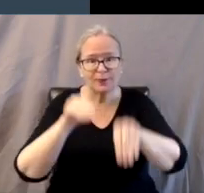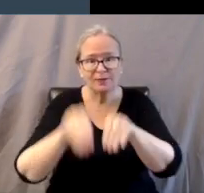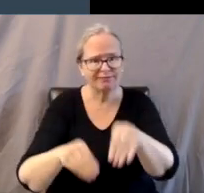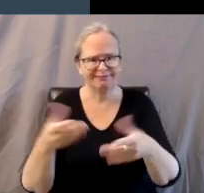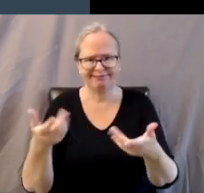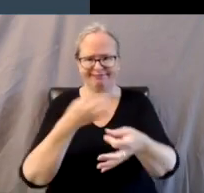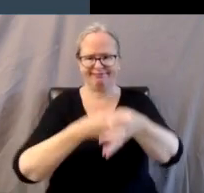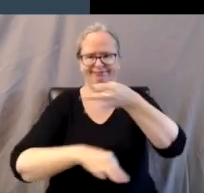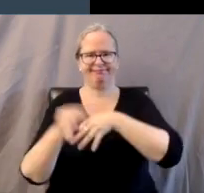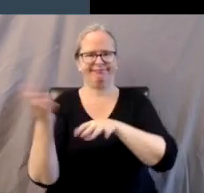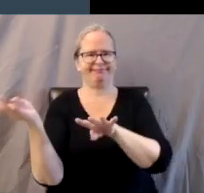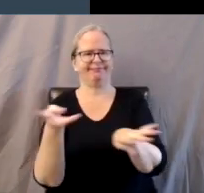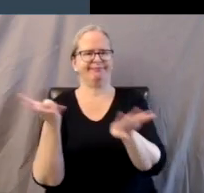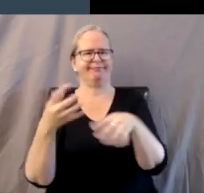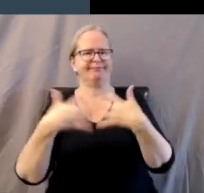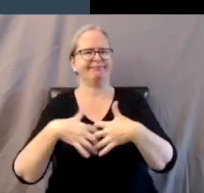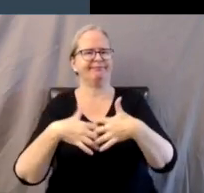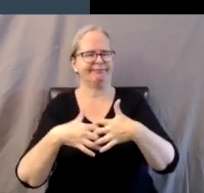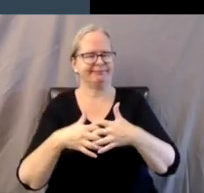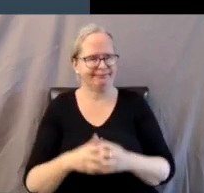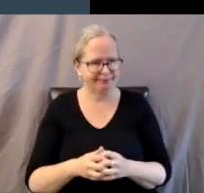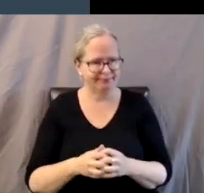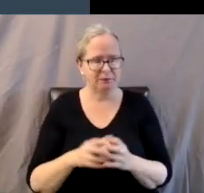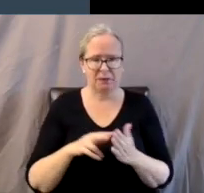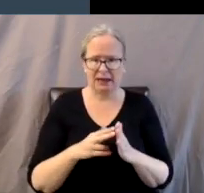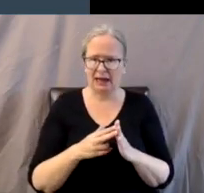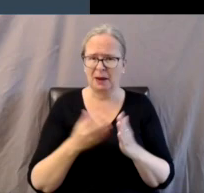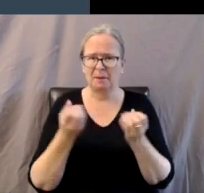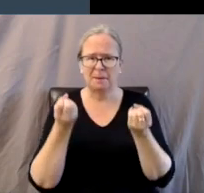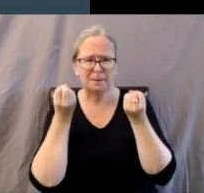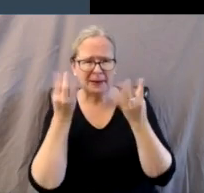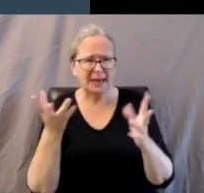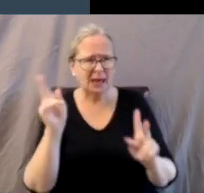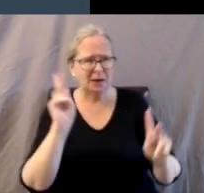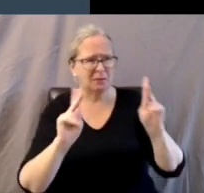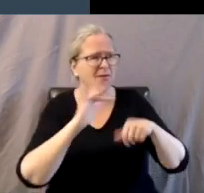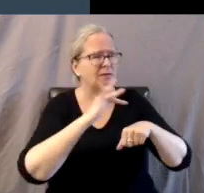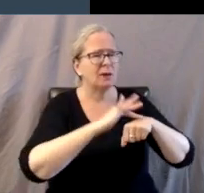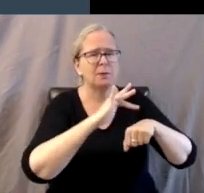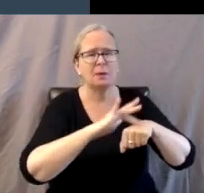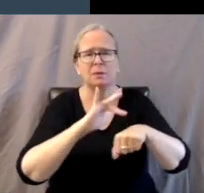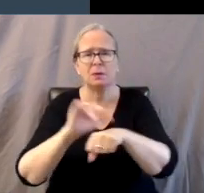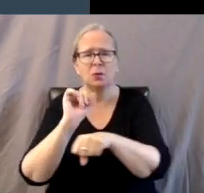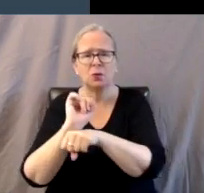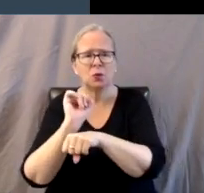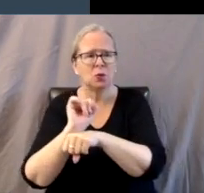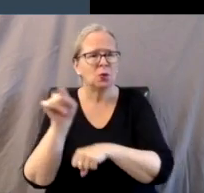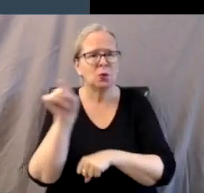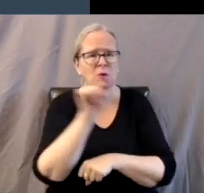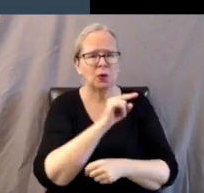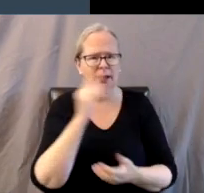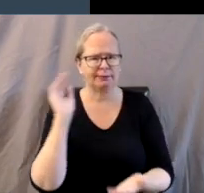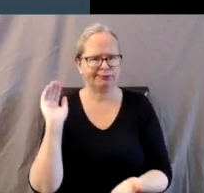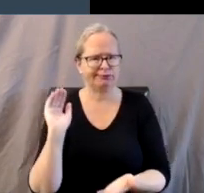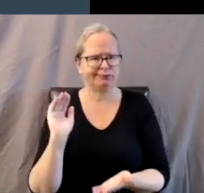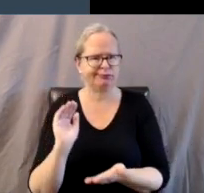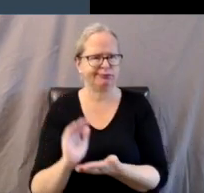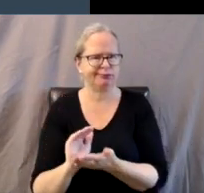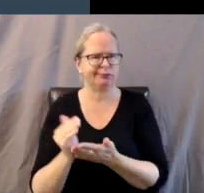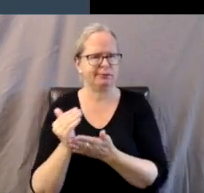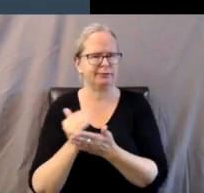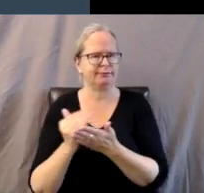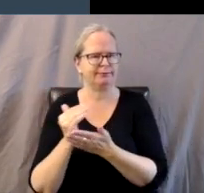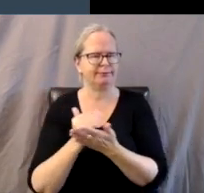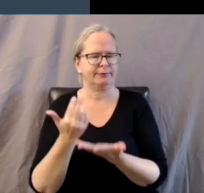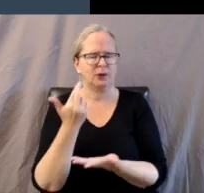in Alberta's economy. So wholesale trade, that's warehouse work, and that low-paying retail is